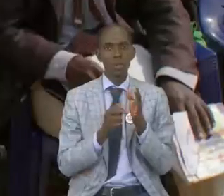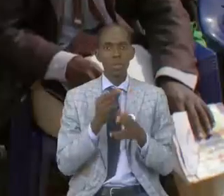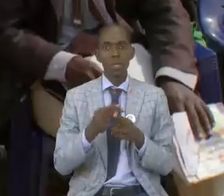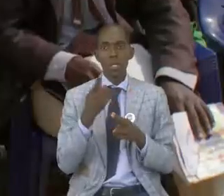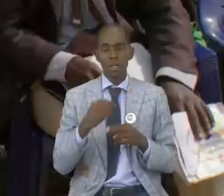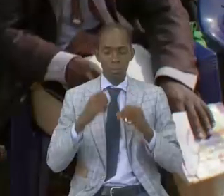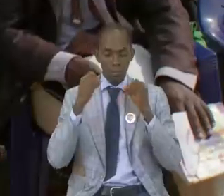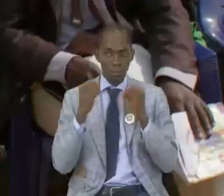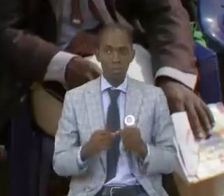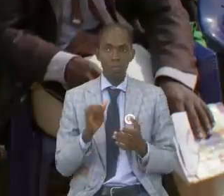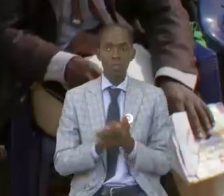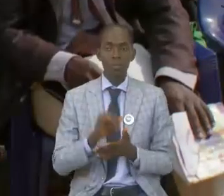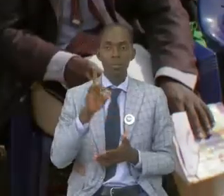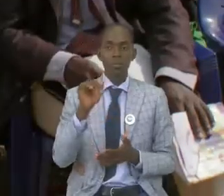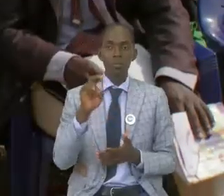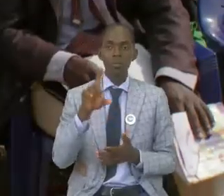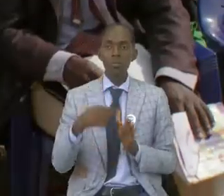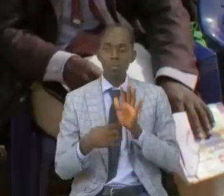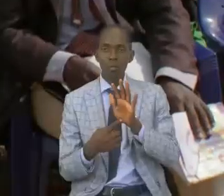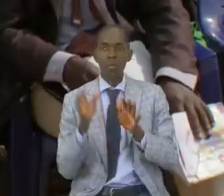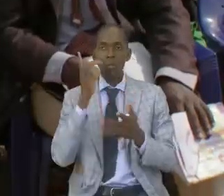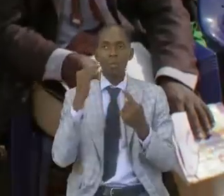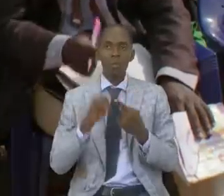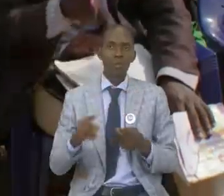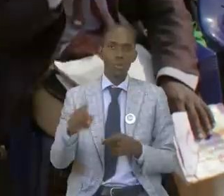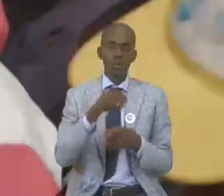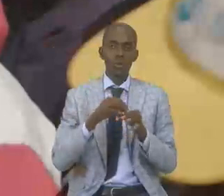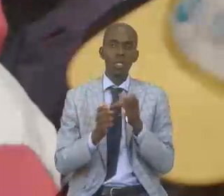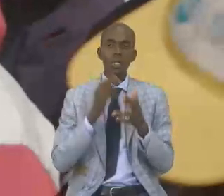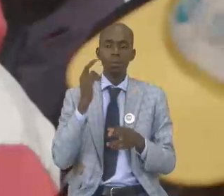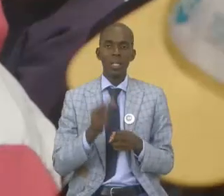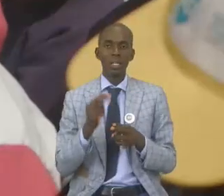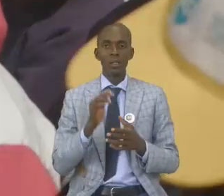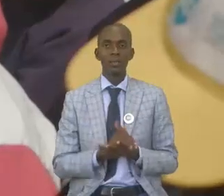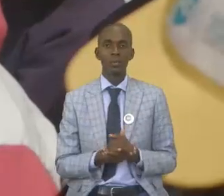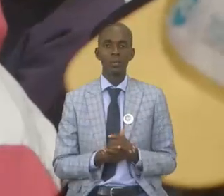he manifested will come to you in Jesus' name.